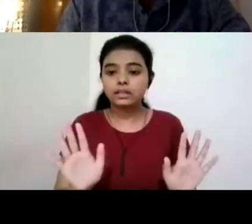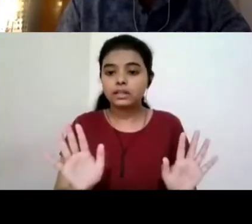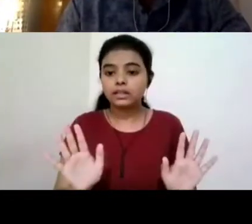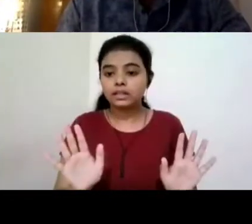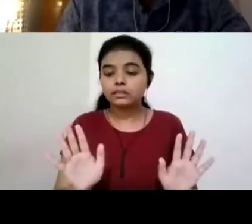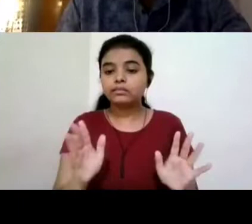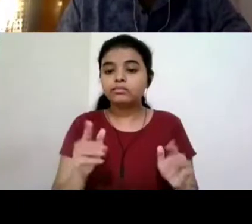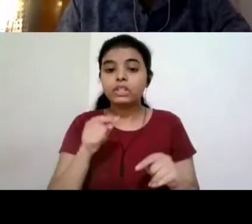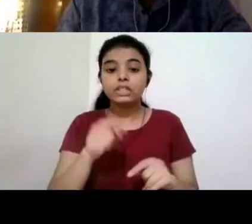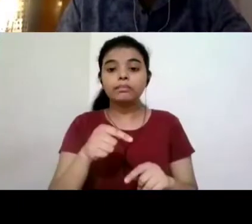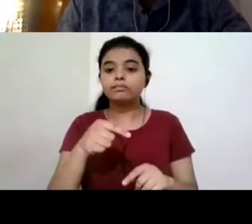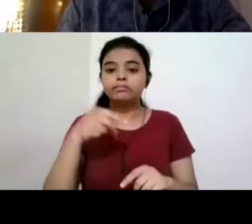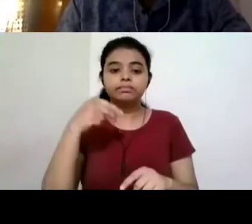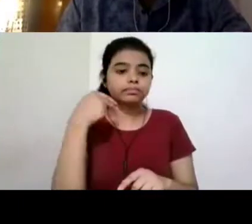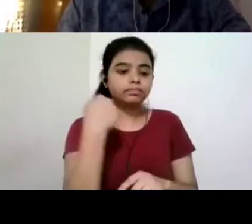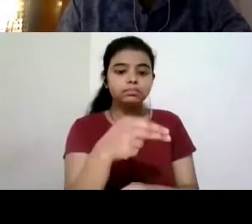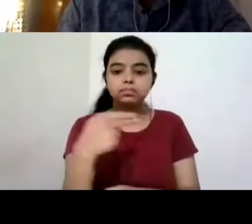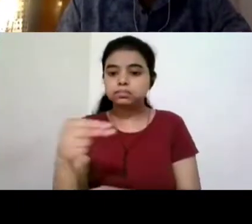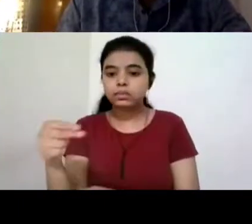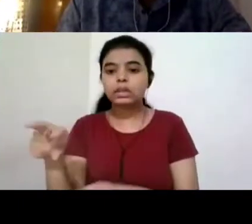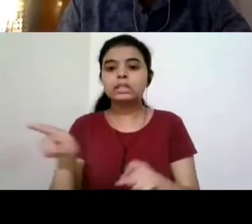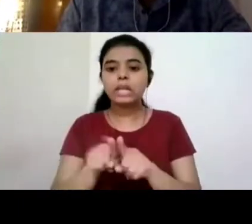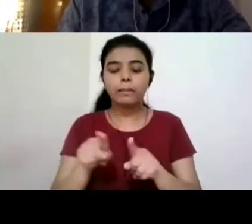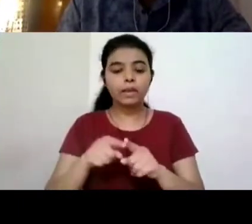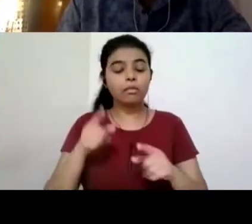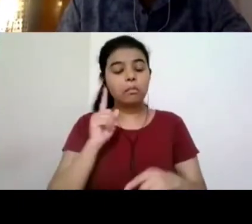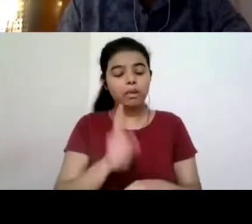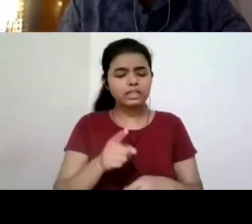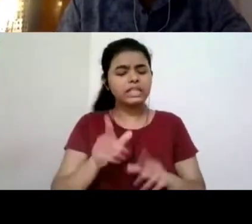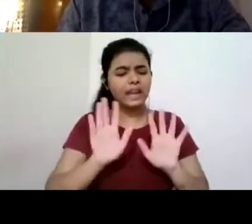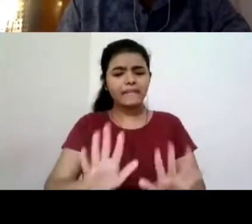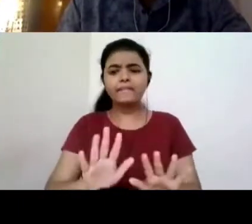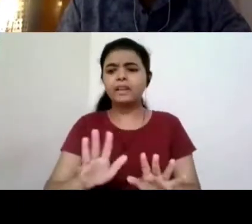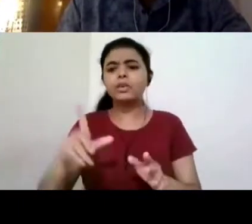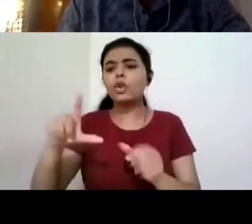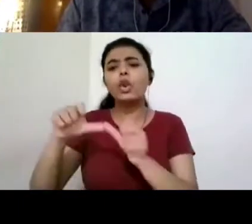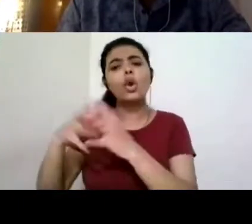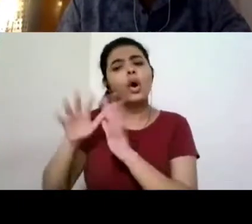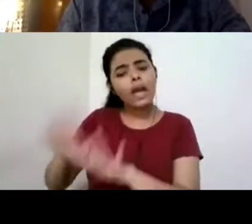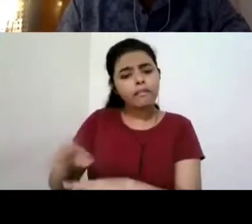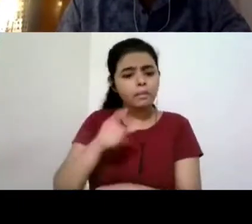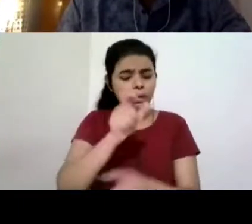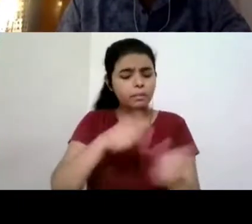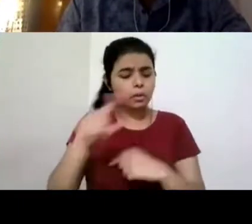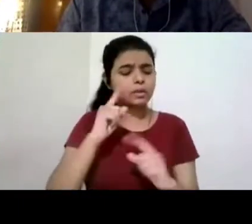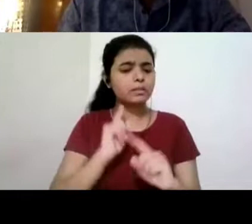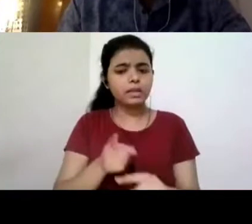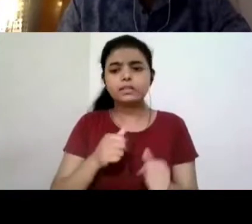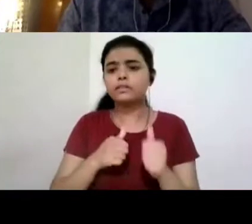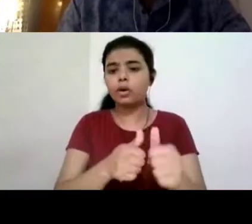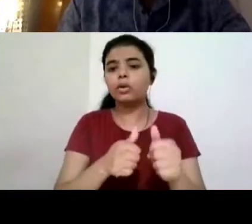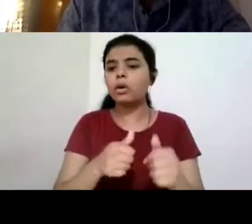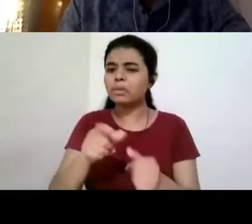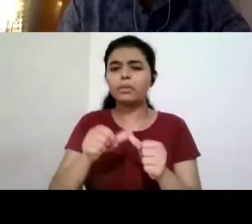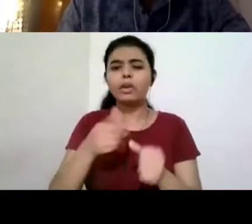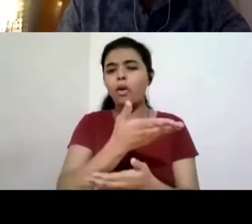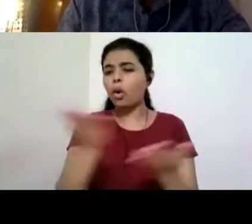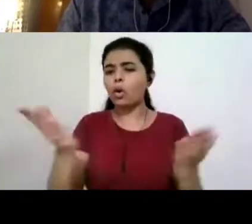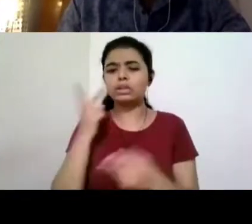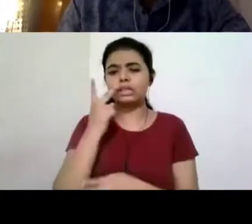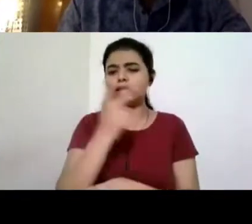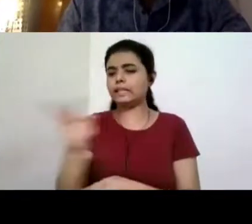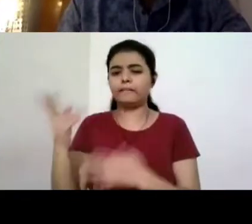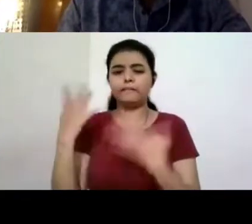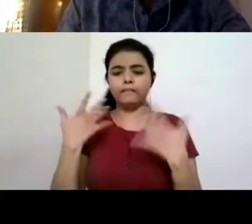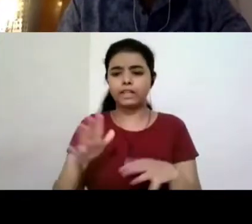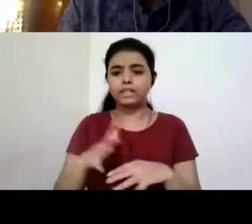This is the benchmark of the kind of behavior that you are supposed to follow. I mean, we're seeing all around us, no? I think